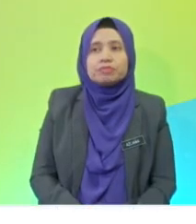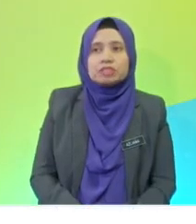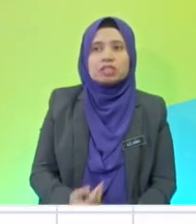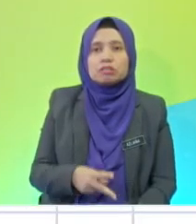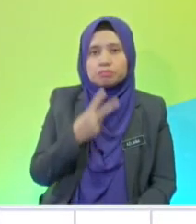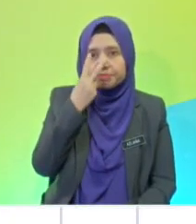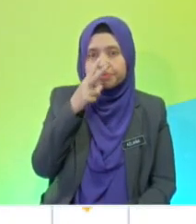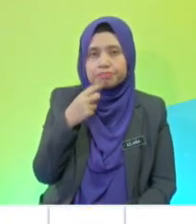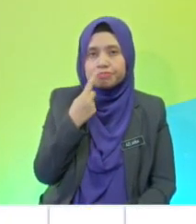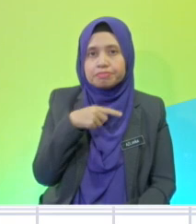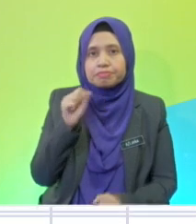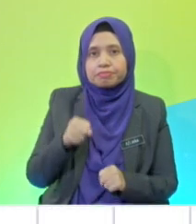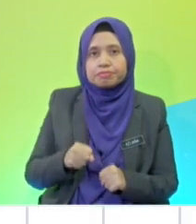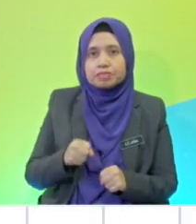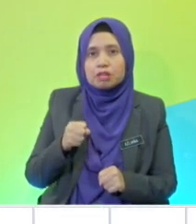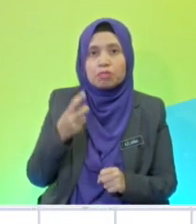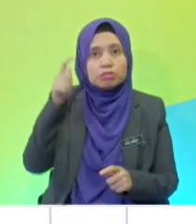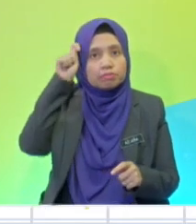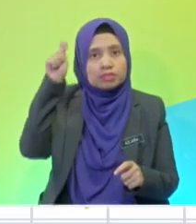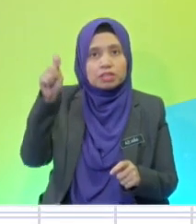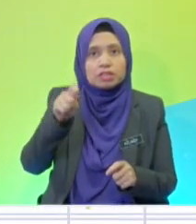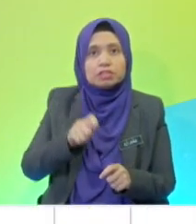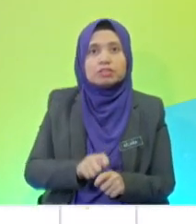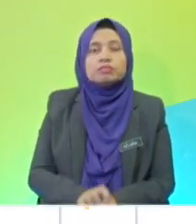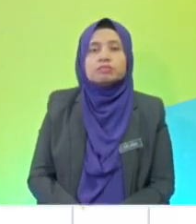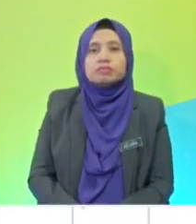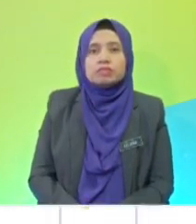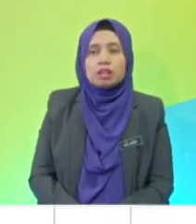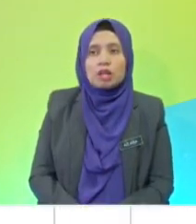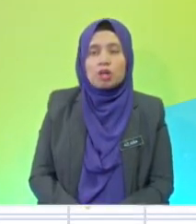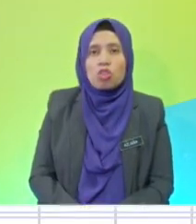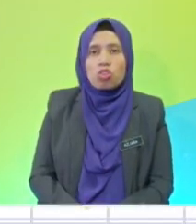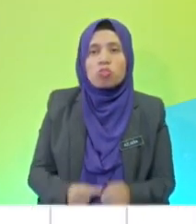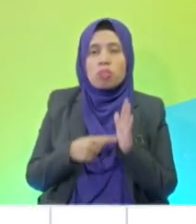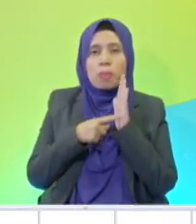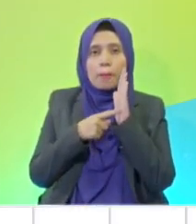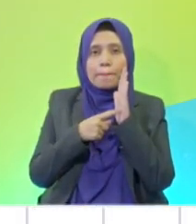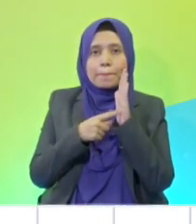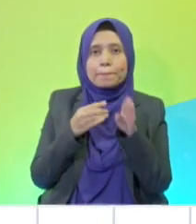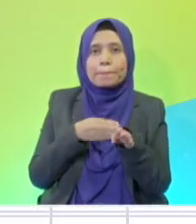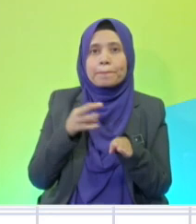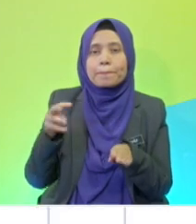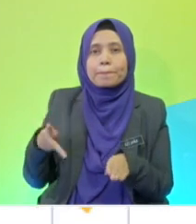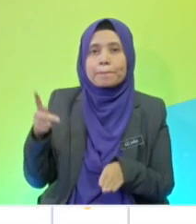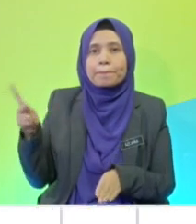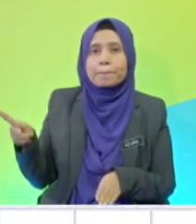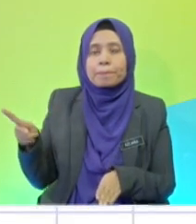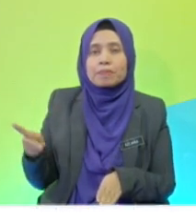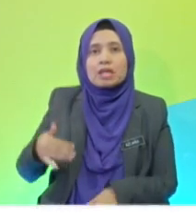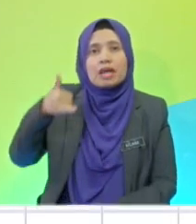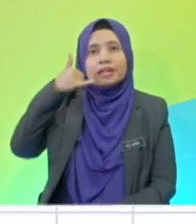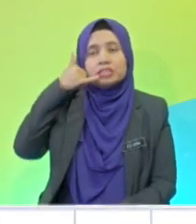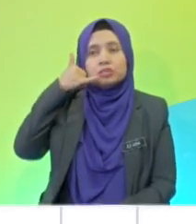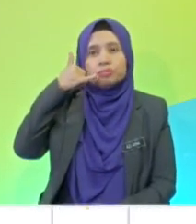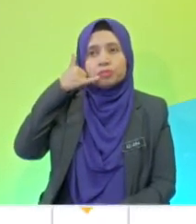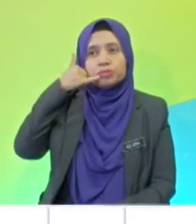guess? Someone like to name the item? Yes. Teacher, you'd like to show to the camera so the pupils can A see? handphone. A handphone. It's a